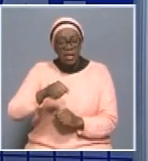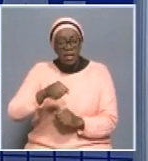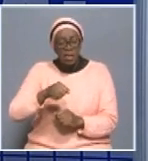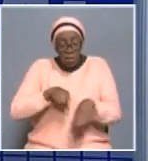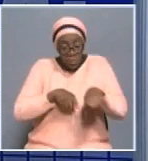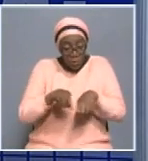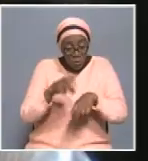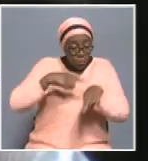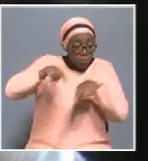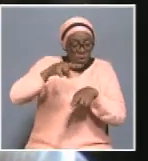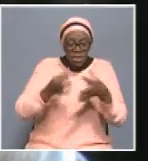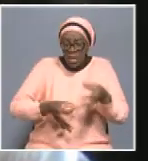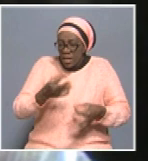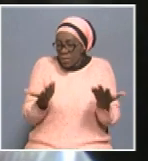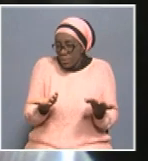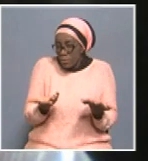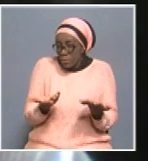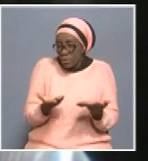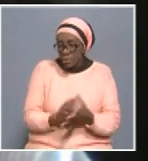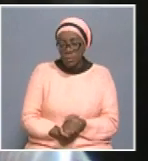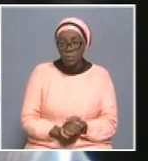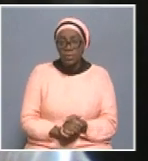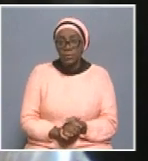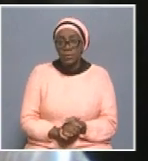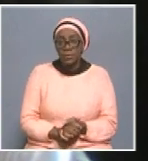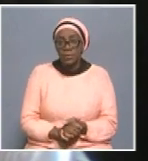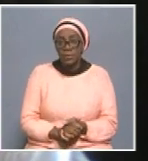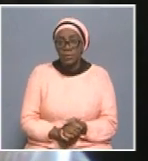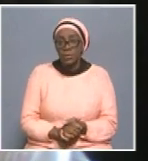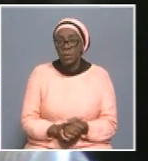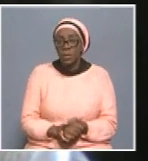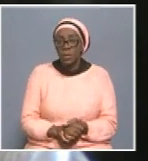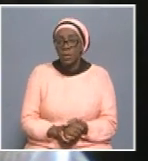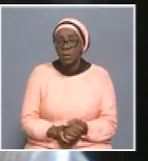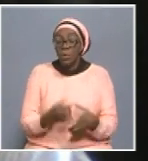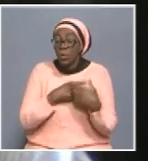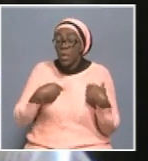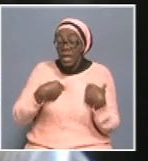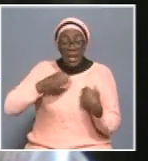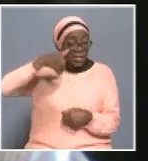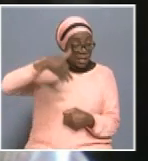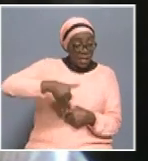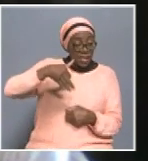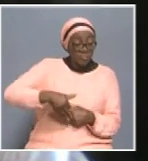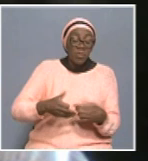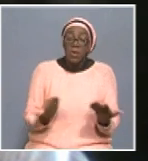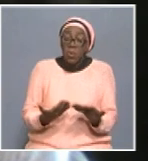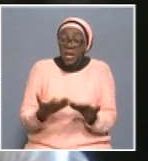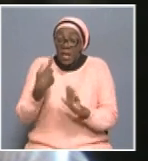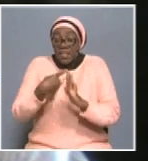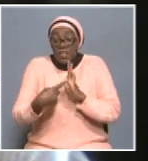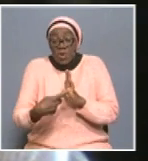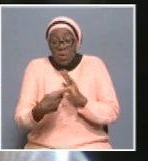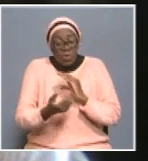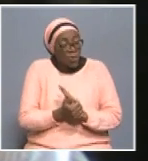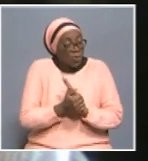Well, we live in a country that is governed by the rule of law. And if anybody feel aggrieved by anything